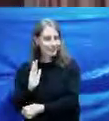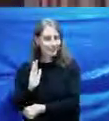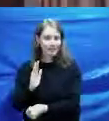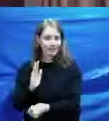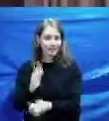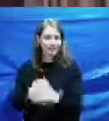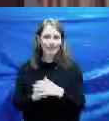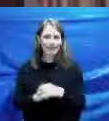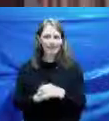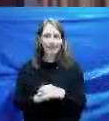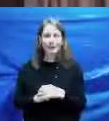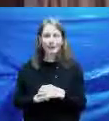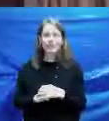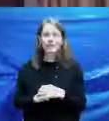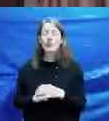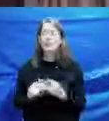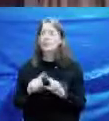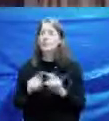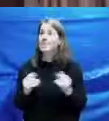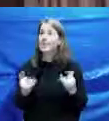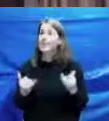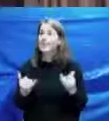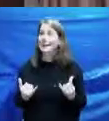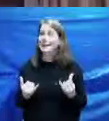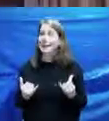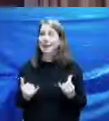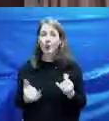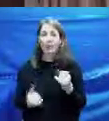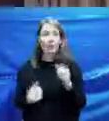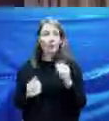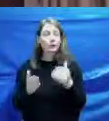have narrowed the expectations of concept